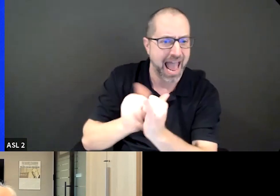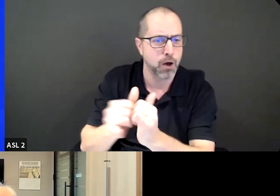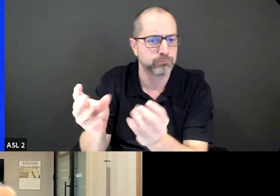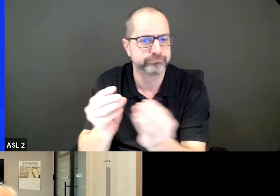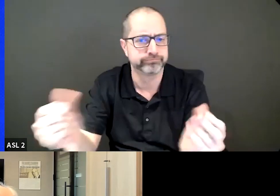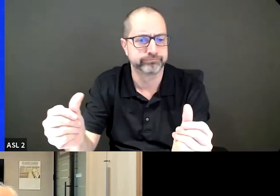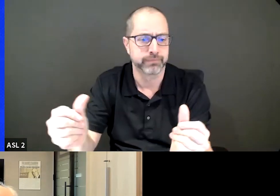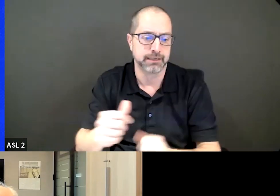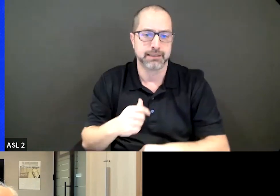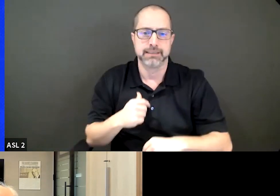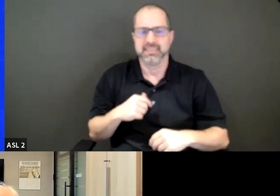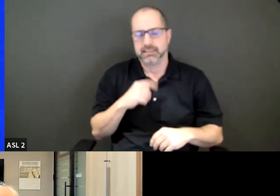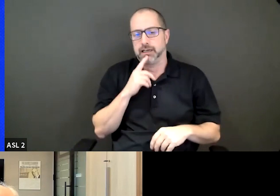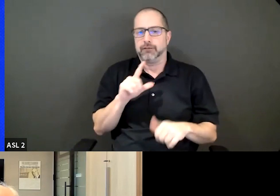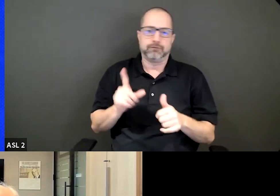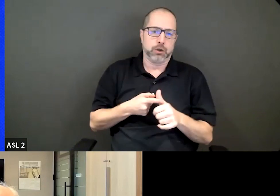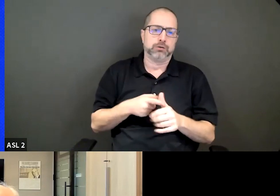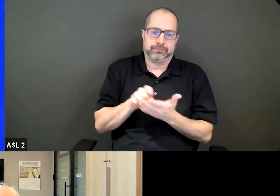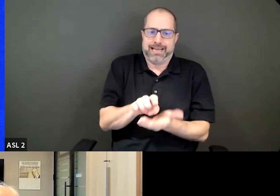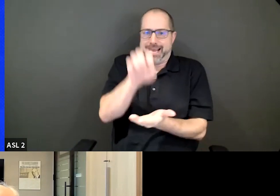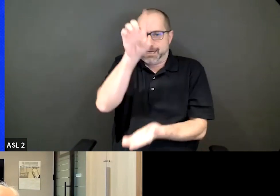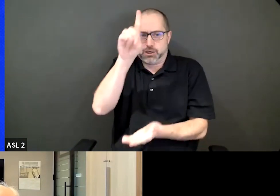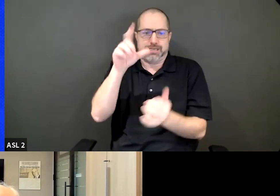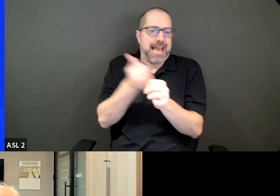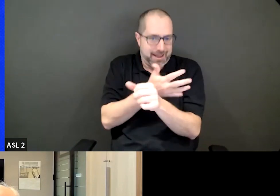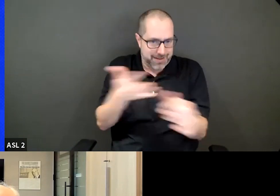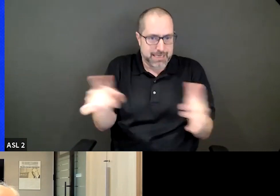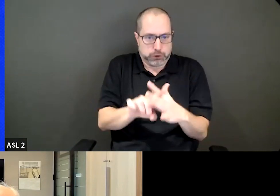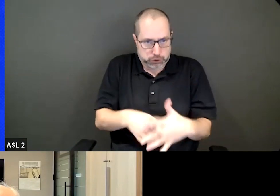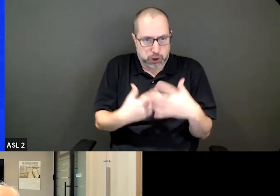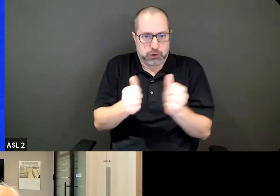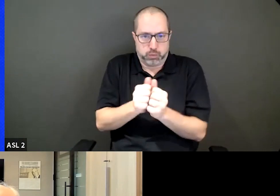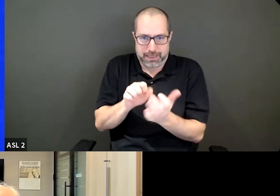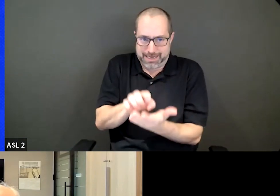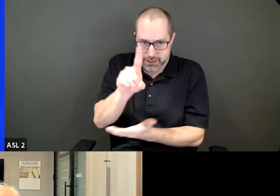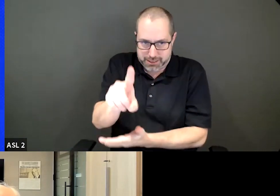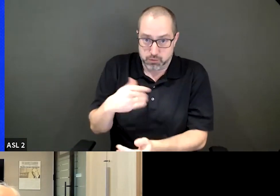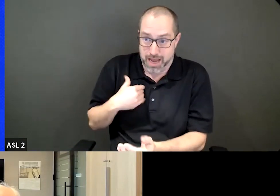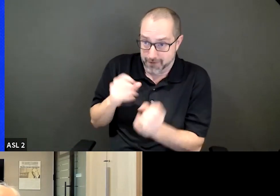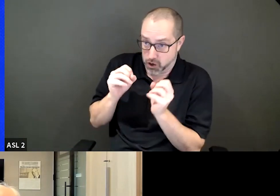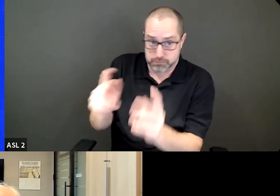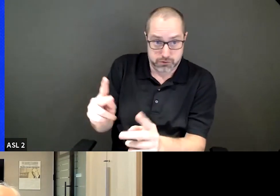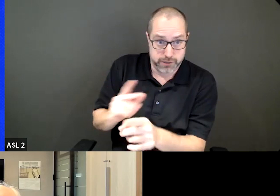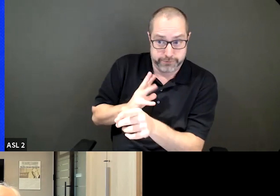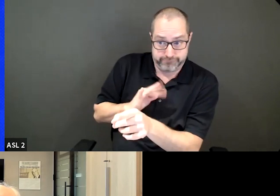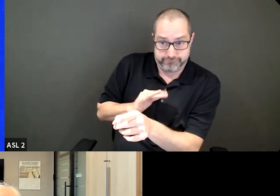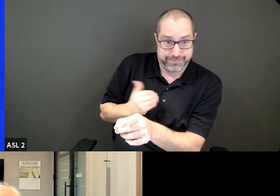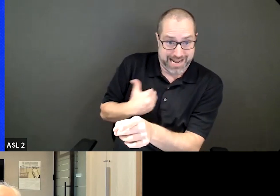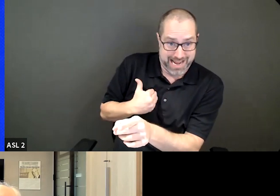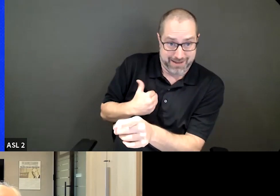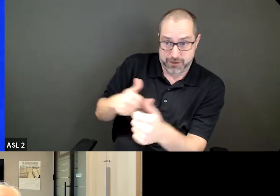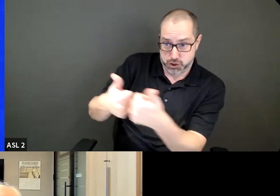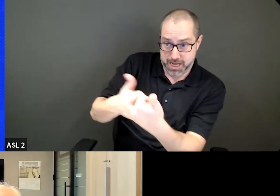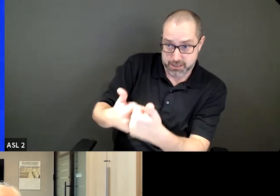foremost, everything has to start with education. Every single thing has to start with, there is an opportunity here to navigate a challenge of